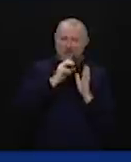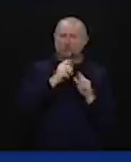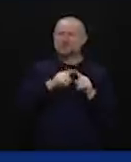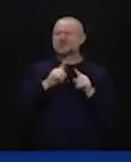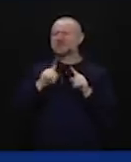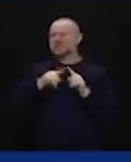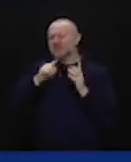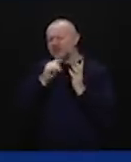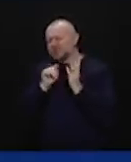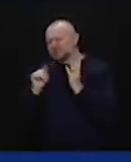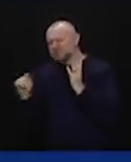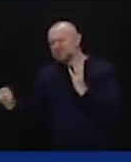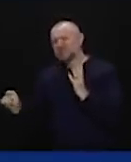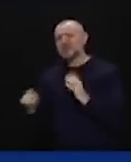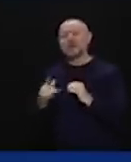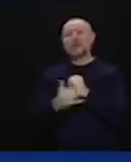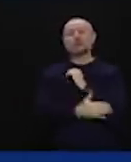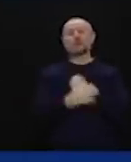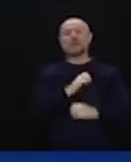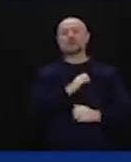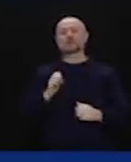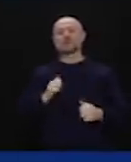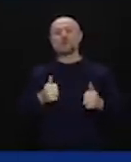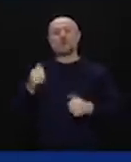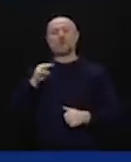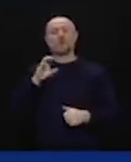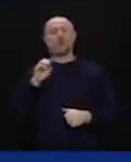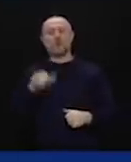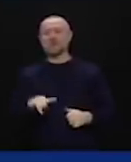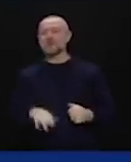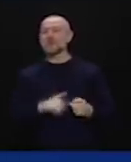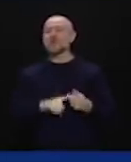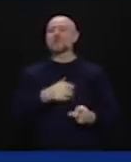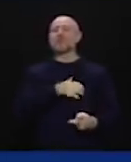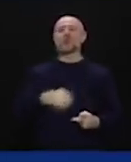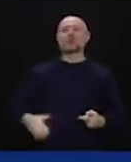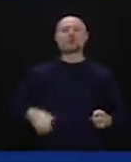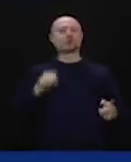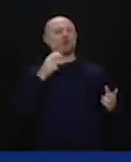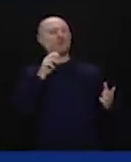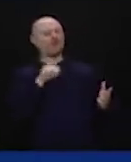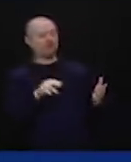Our county executive, Dan McCoy, and our mayor, Kathy Sheehan, so thank you again.